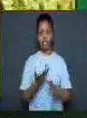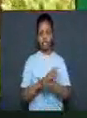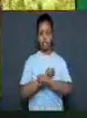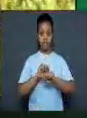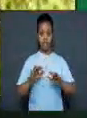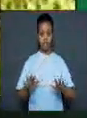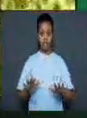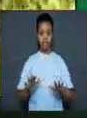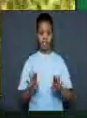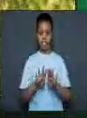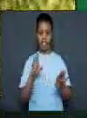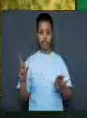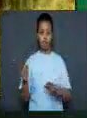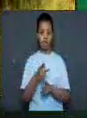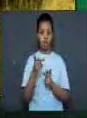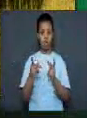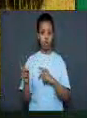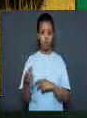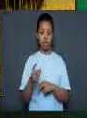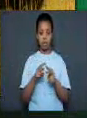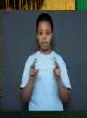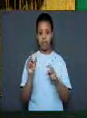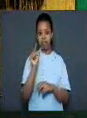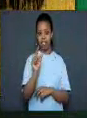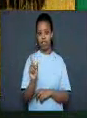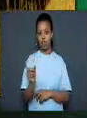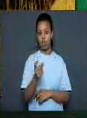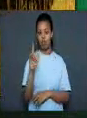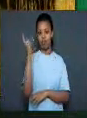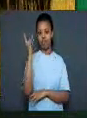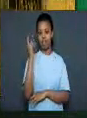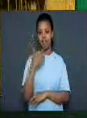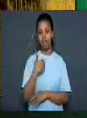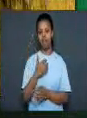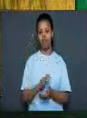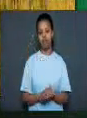Grasslands are open areas with very few trees.